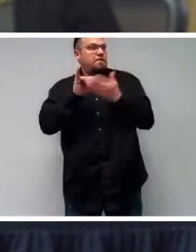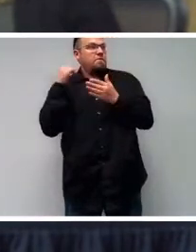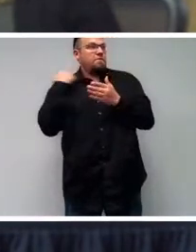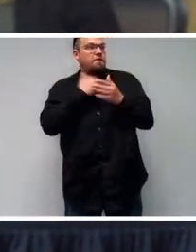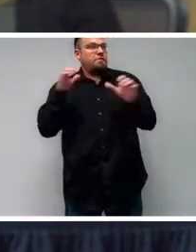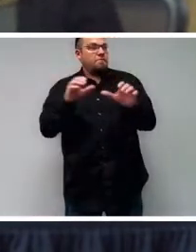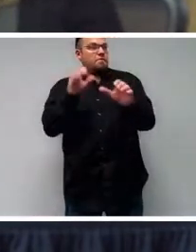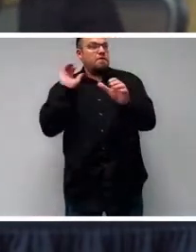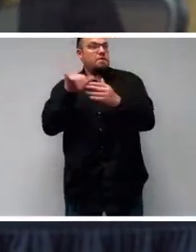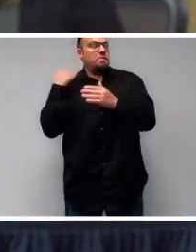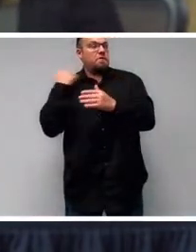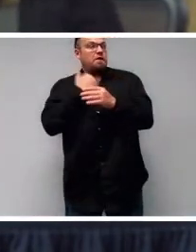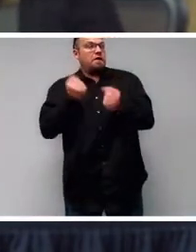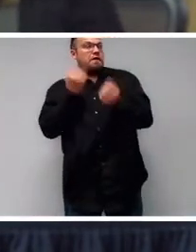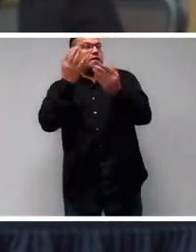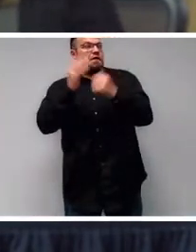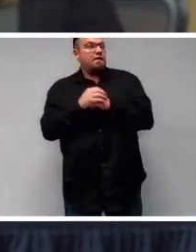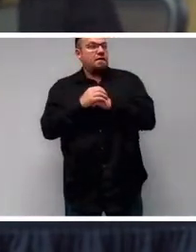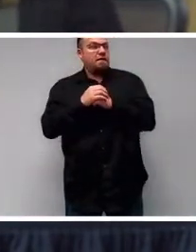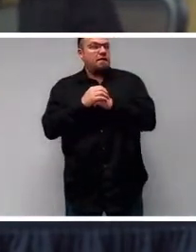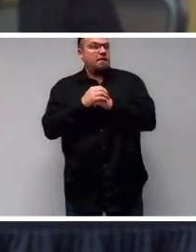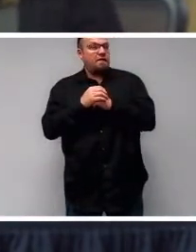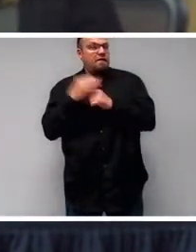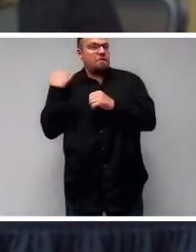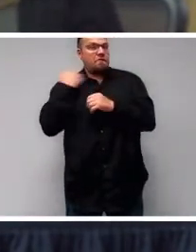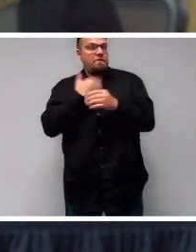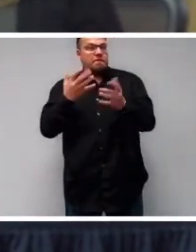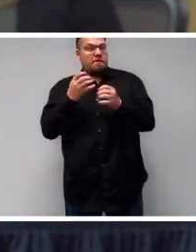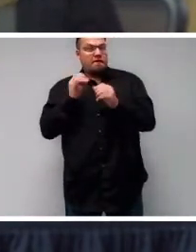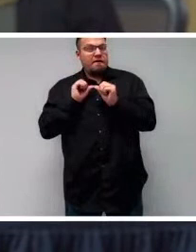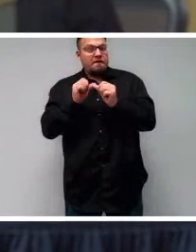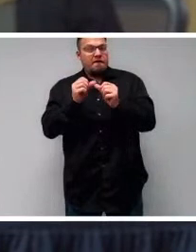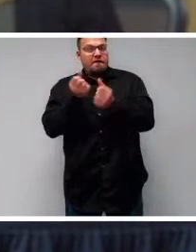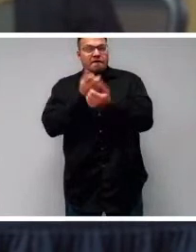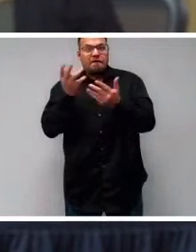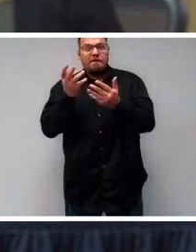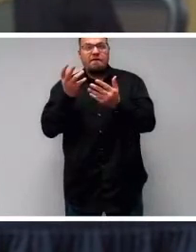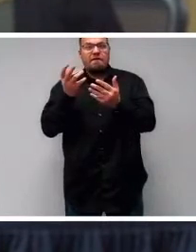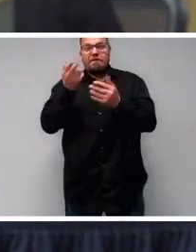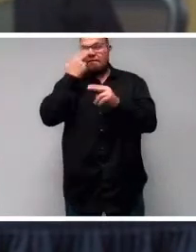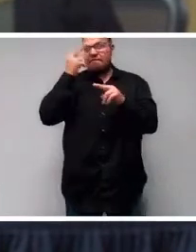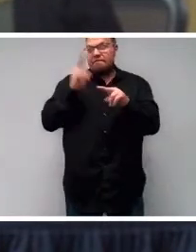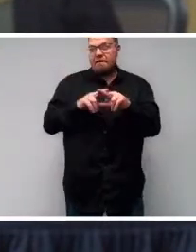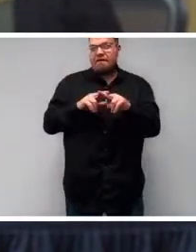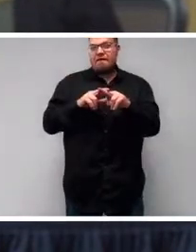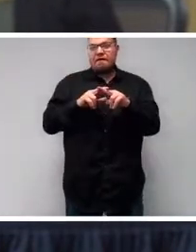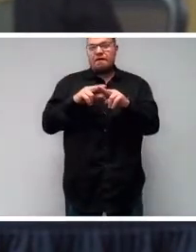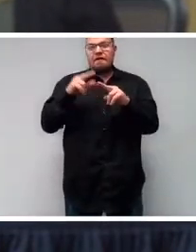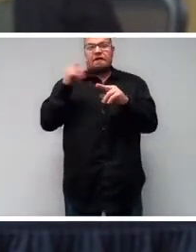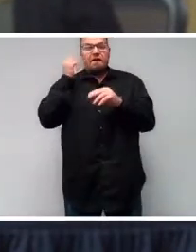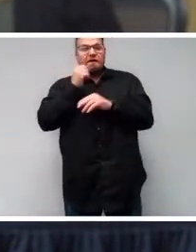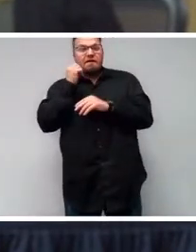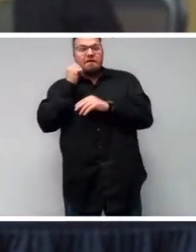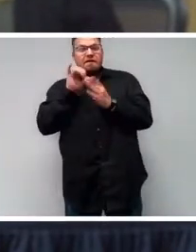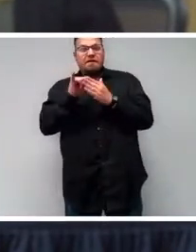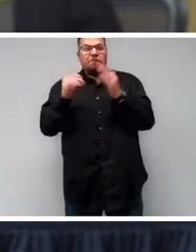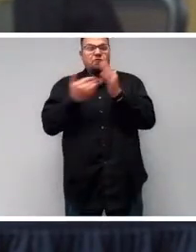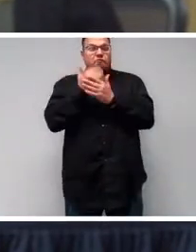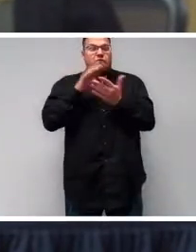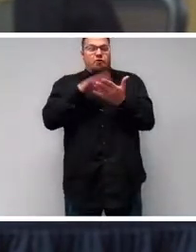offer. And we just like to keep everything, you know, very fun. And every day is just a new learning